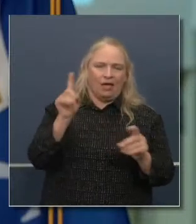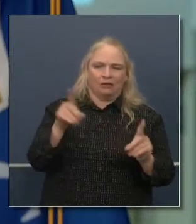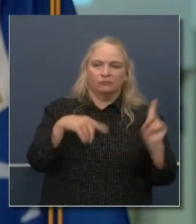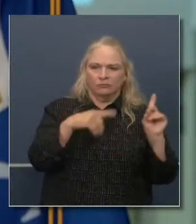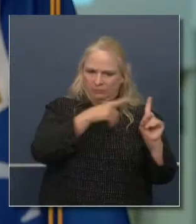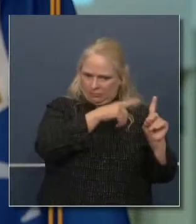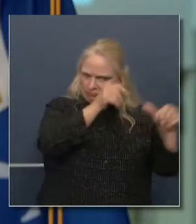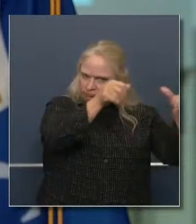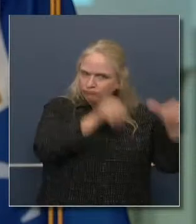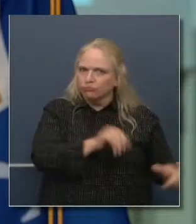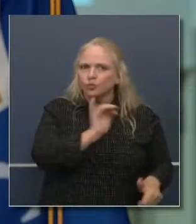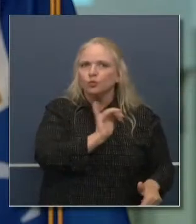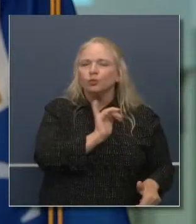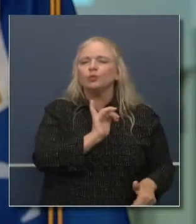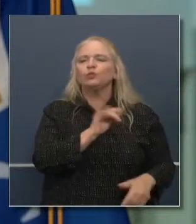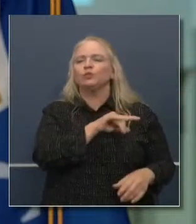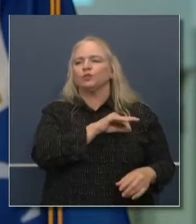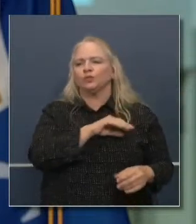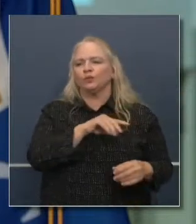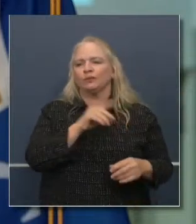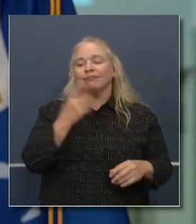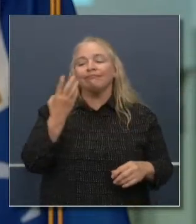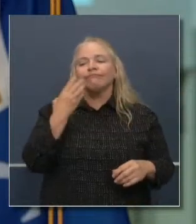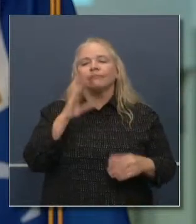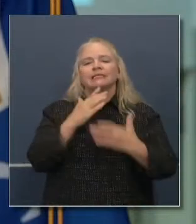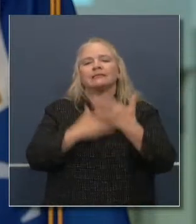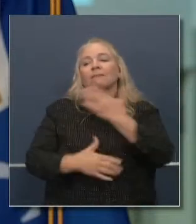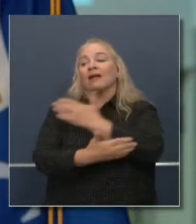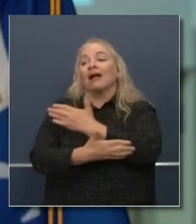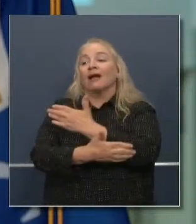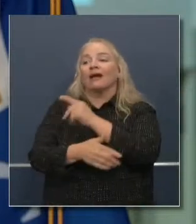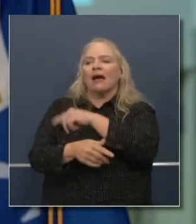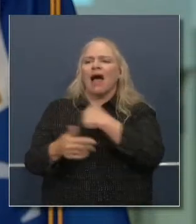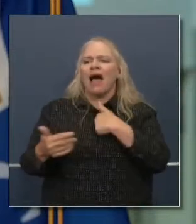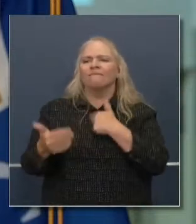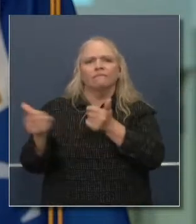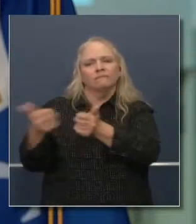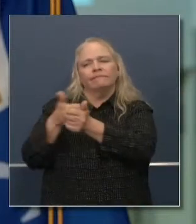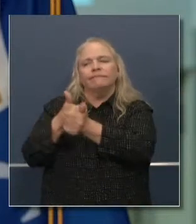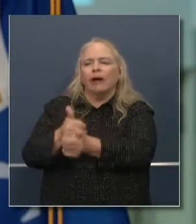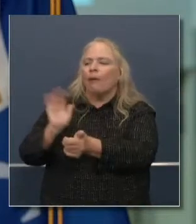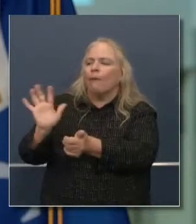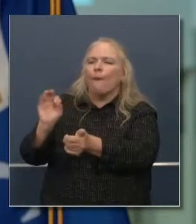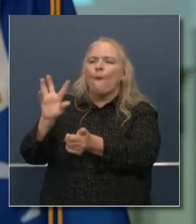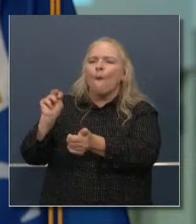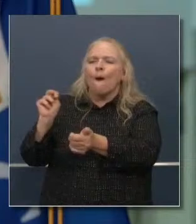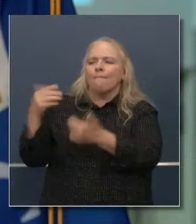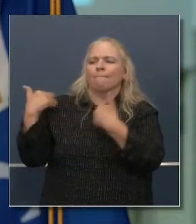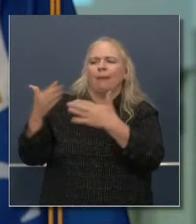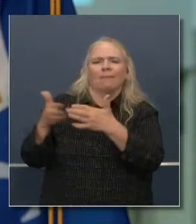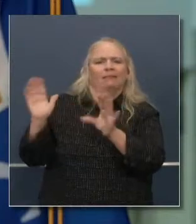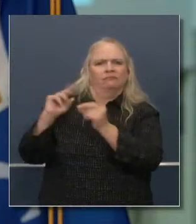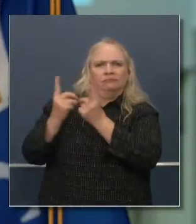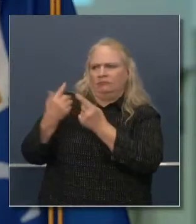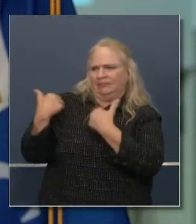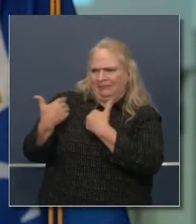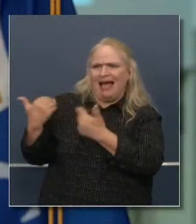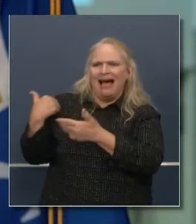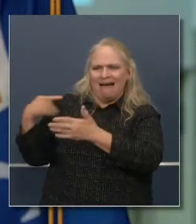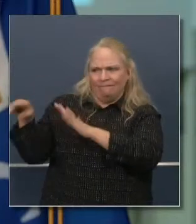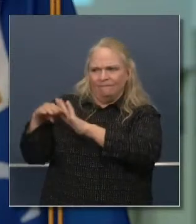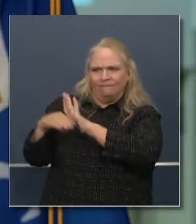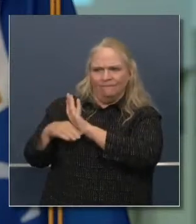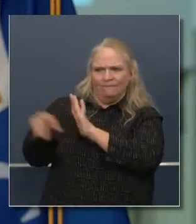well. You know that there are different counties with local health guidelines and officials working in partnerships with their superintendent of public